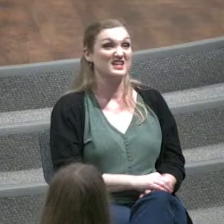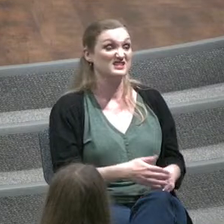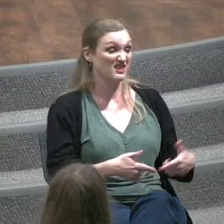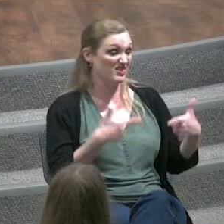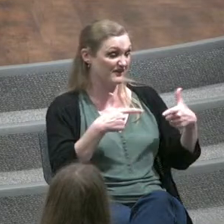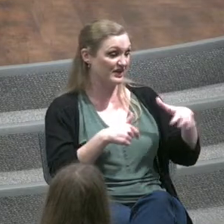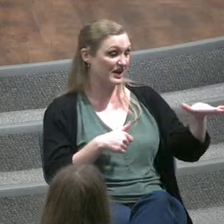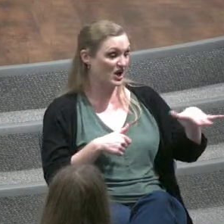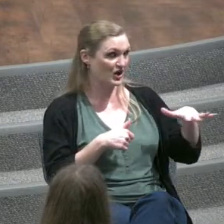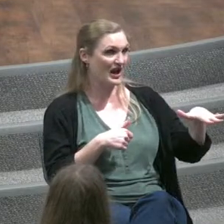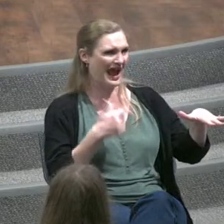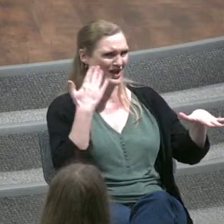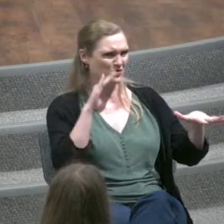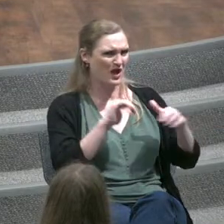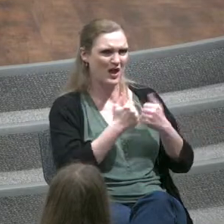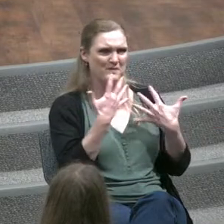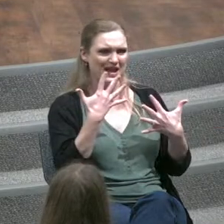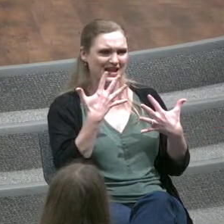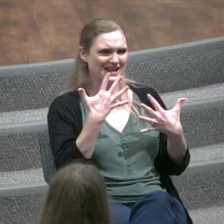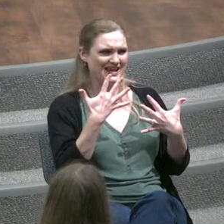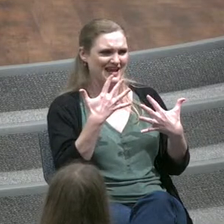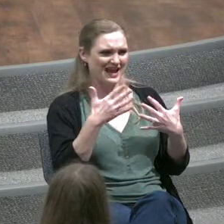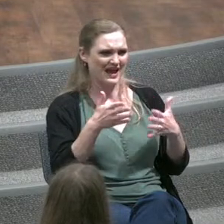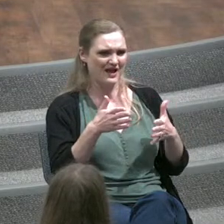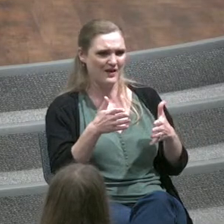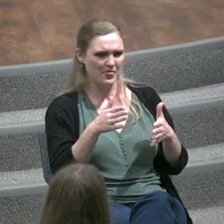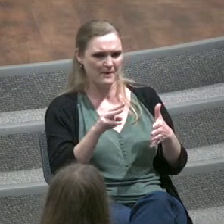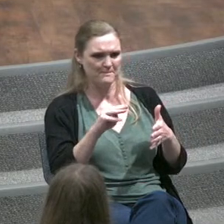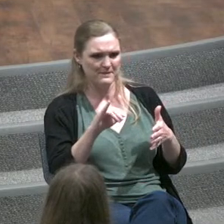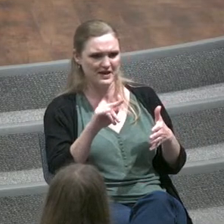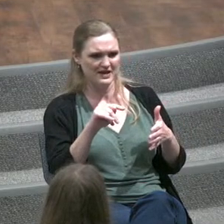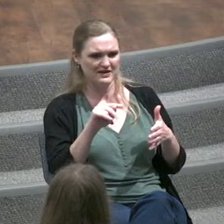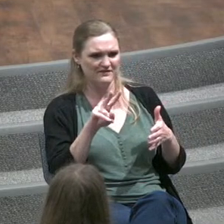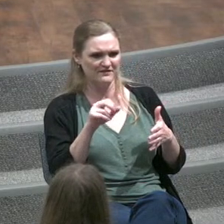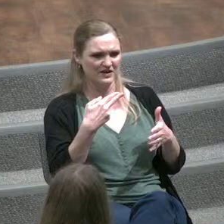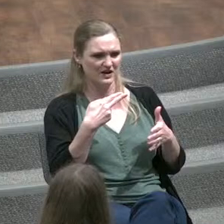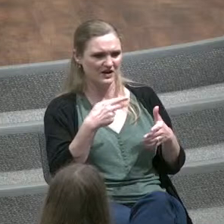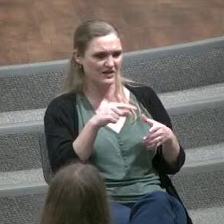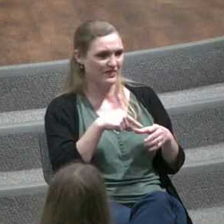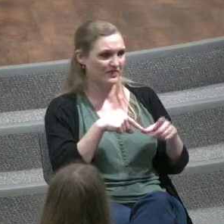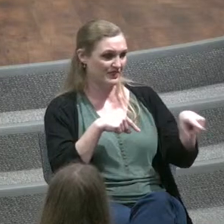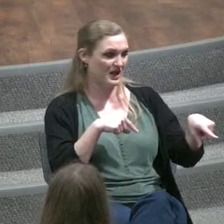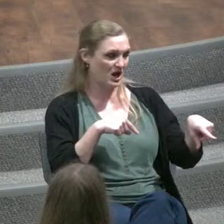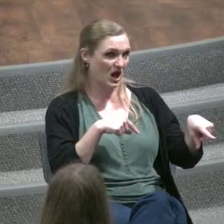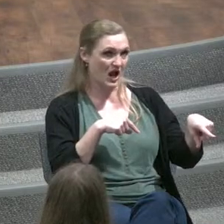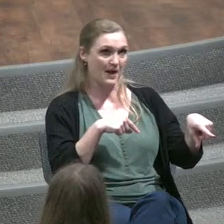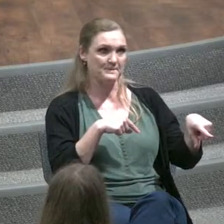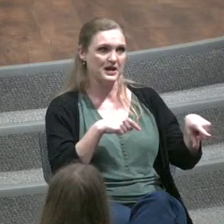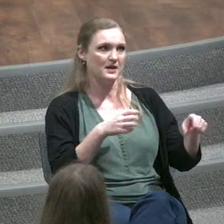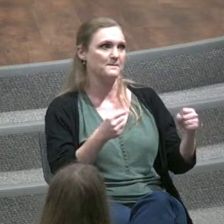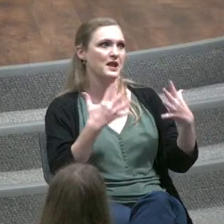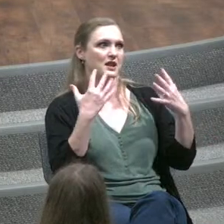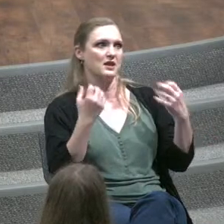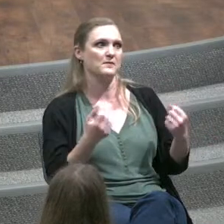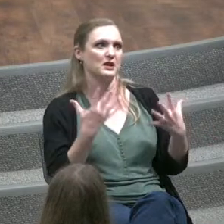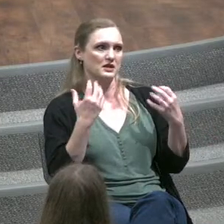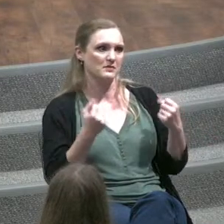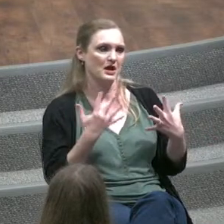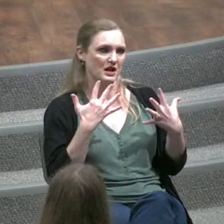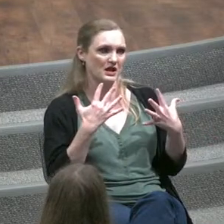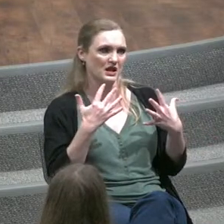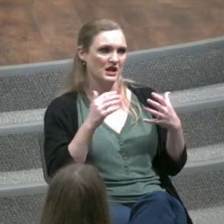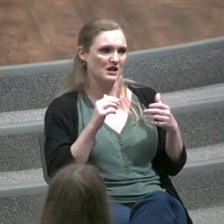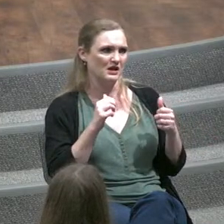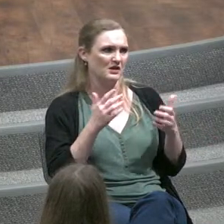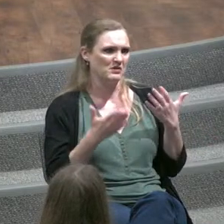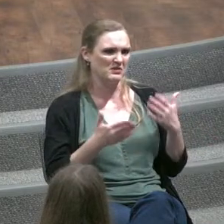neighborhood. And I don't know how many mikveh there are in that little residential neighborhood, but they are everywhere. I mean,